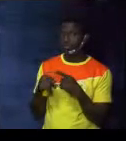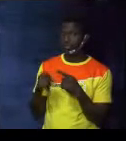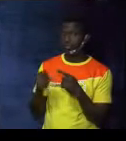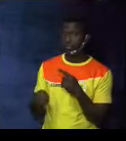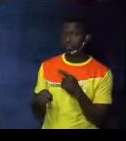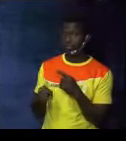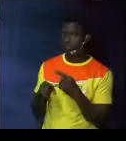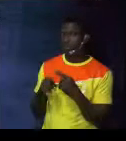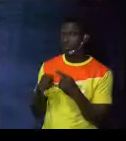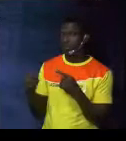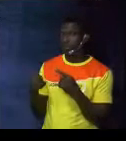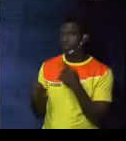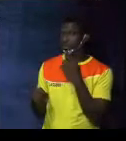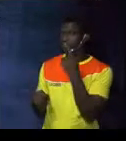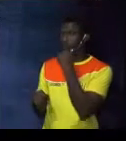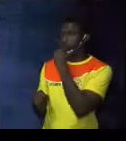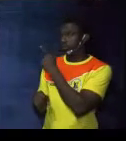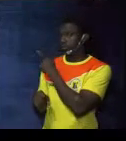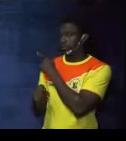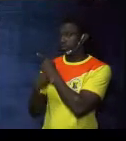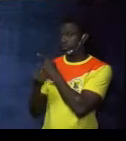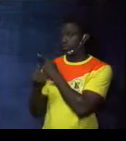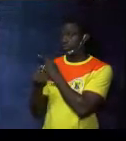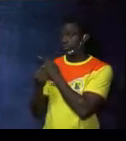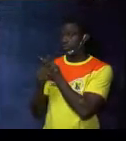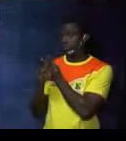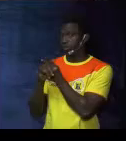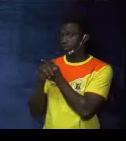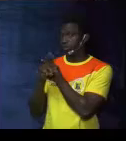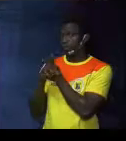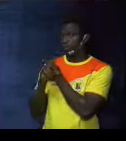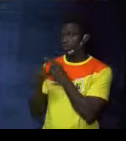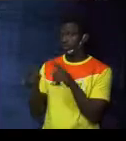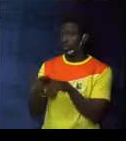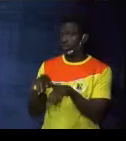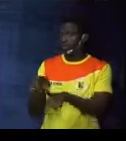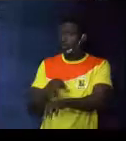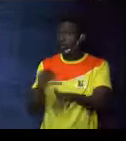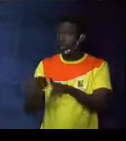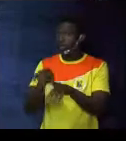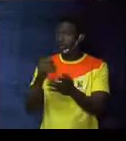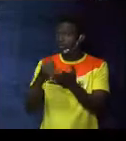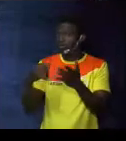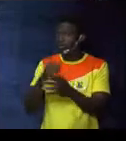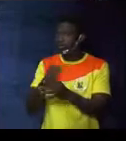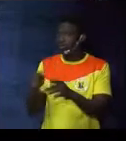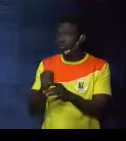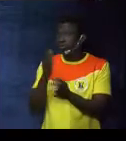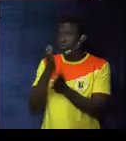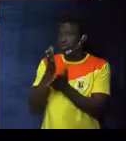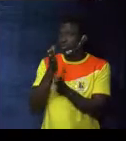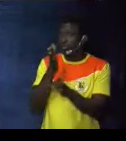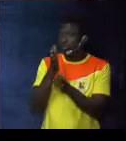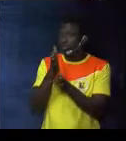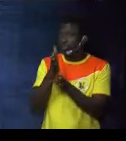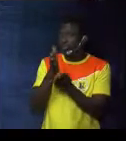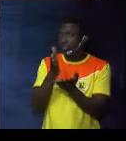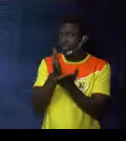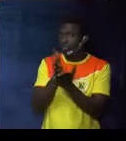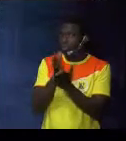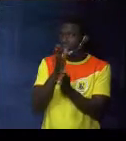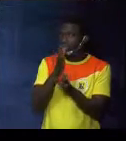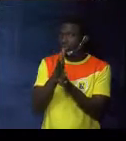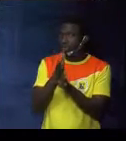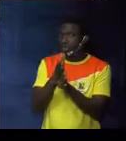goes southeast. And this is another radius. As long as you draw a straight line from the center to any